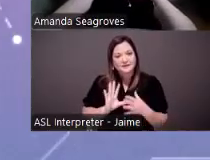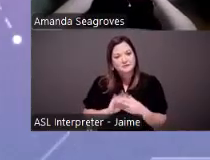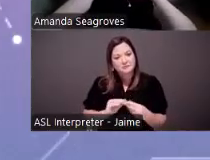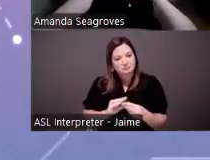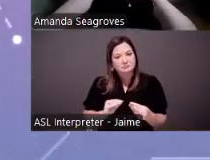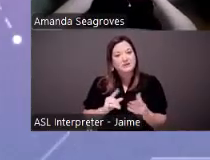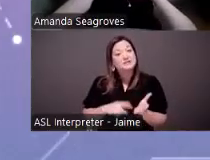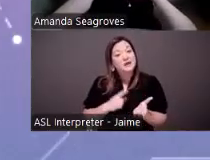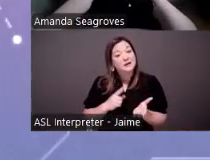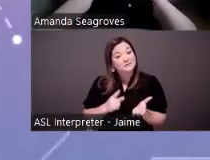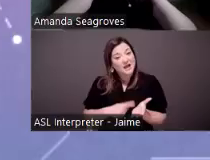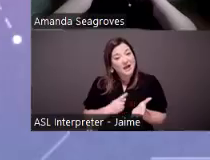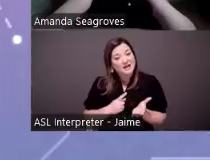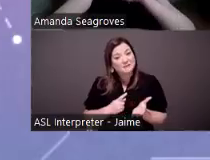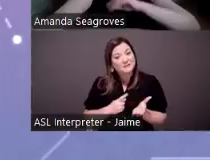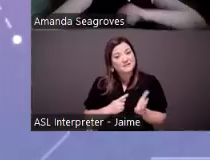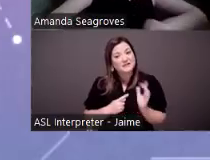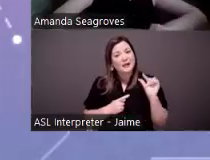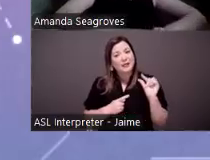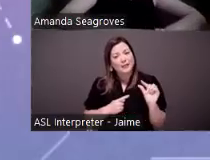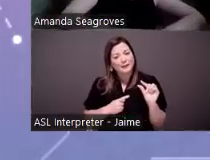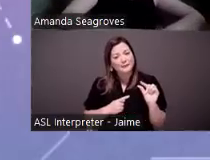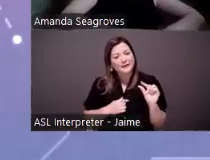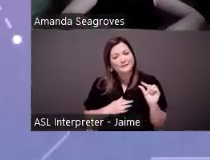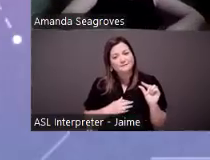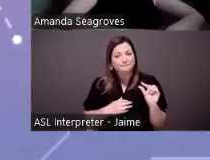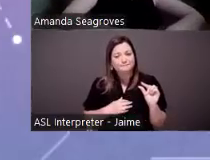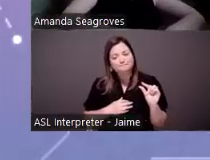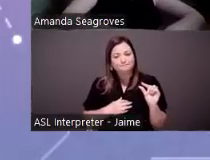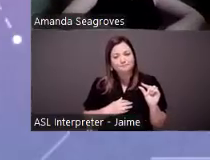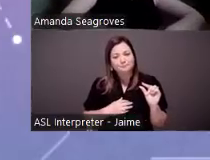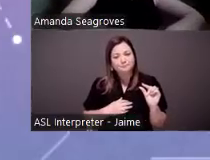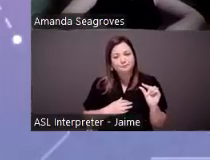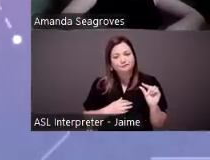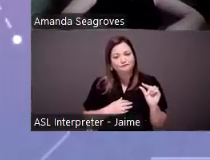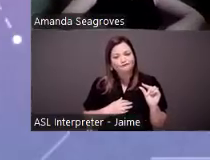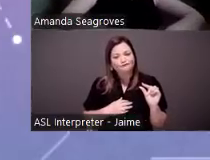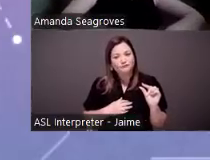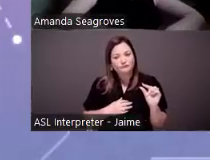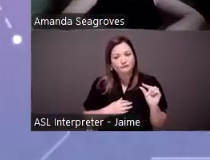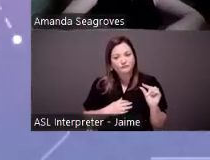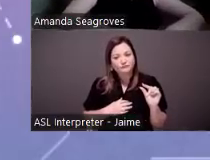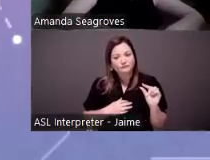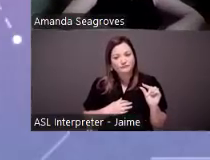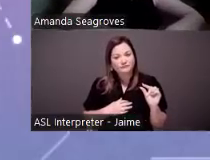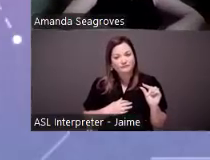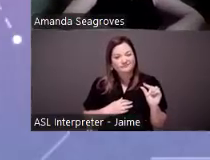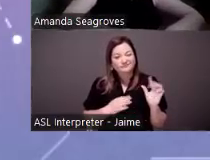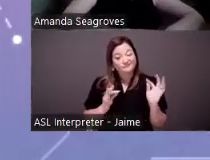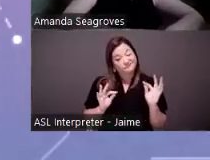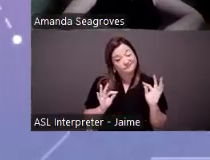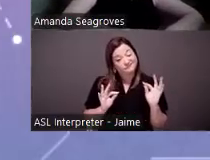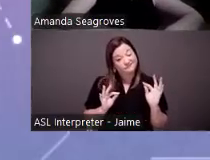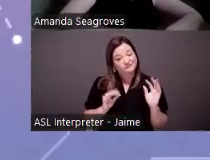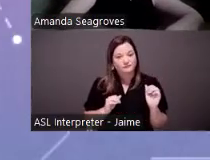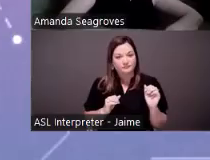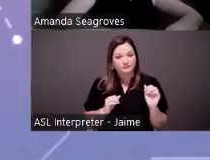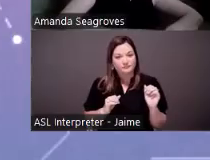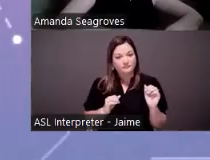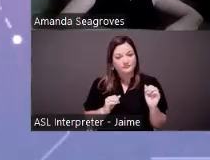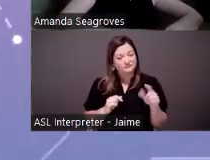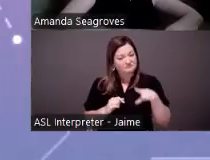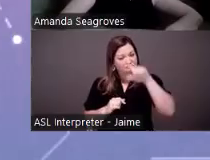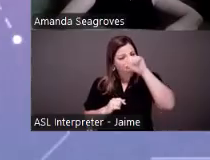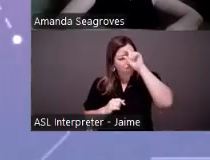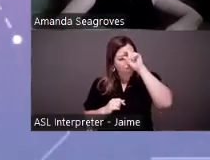get a little bit of uh, like a little bit of, I wouldn't say side eye, but a little bit of confusion